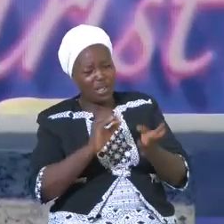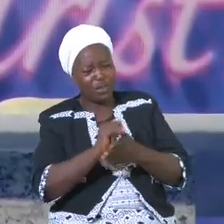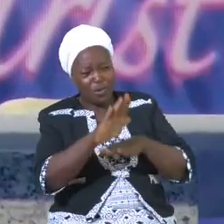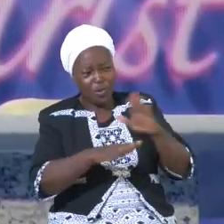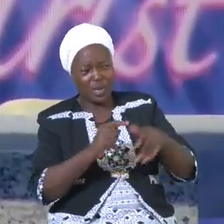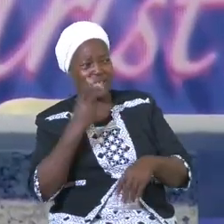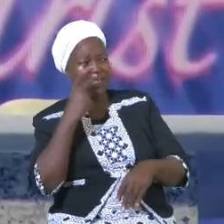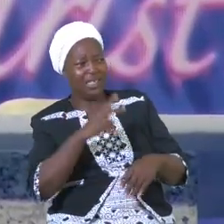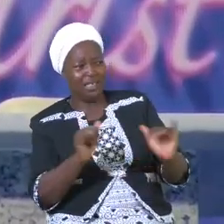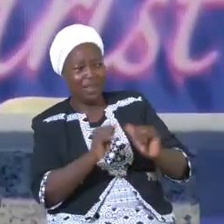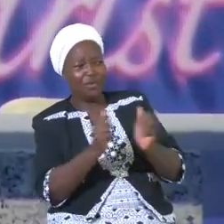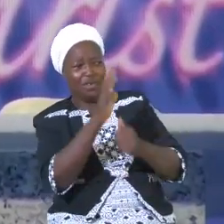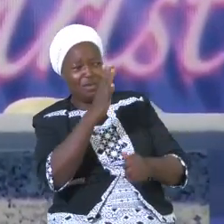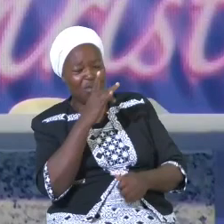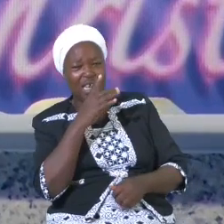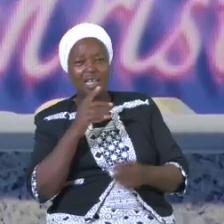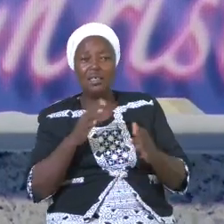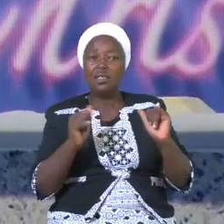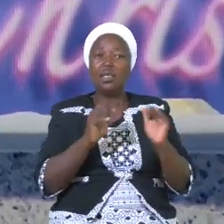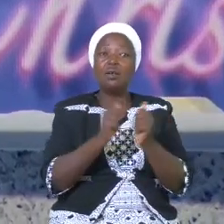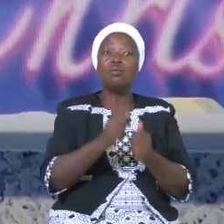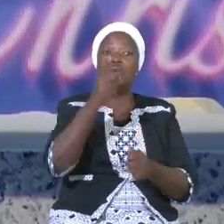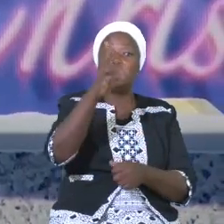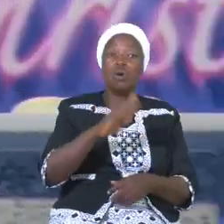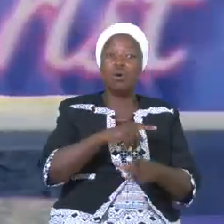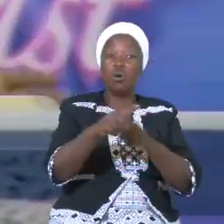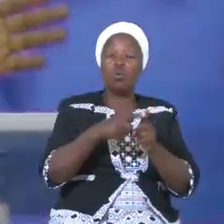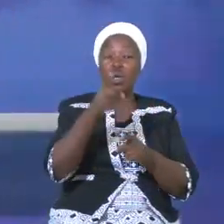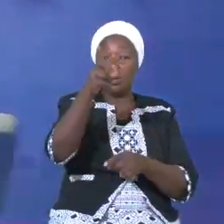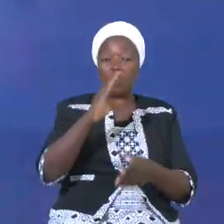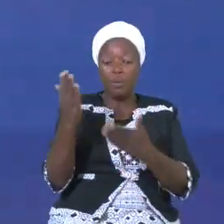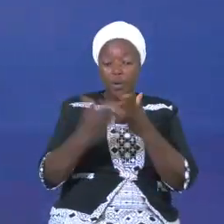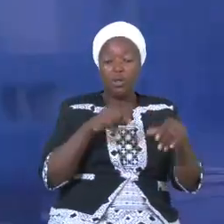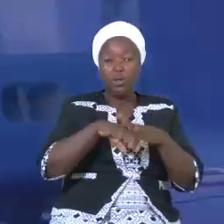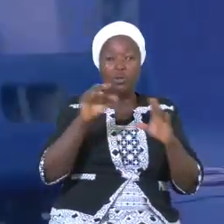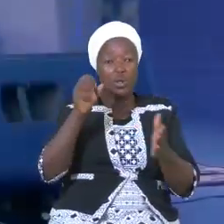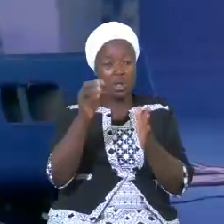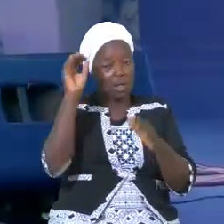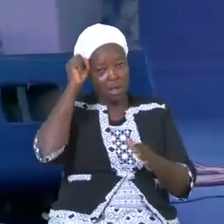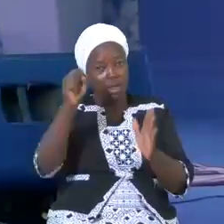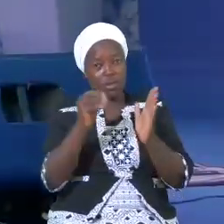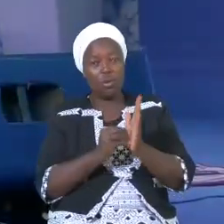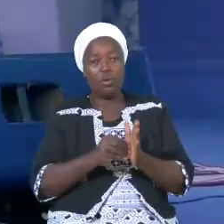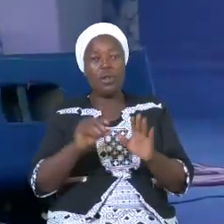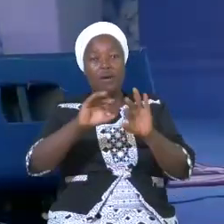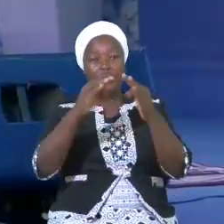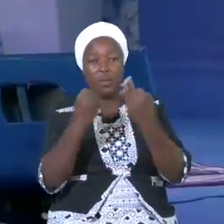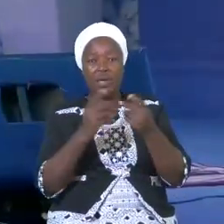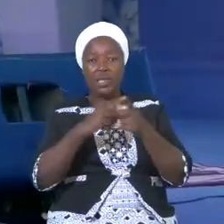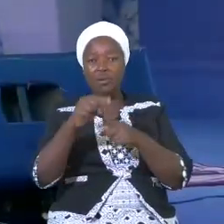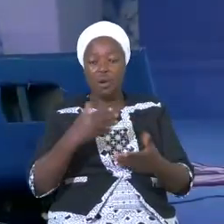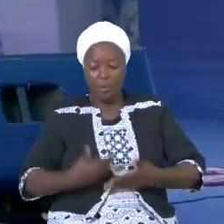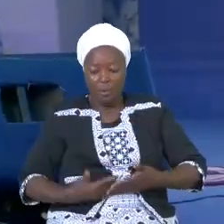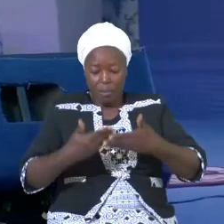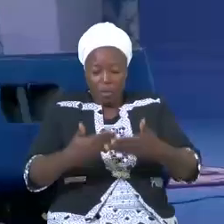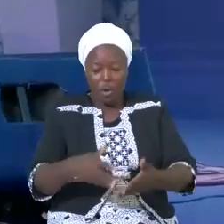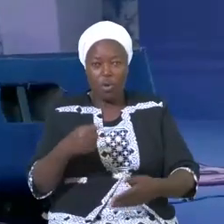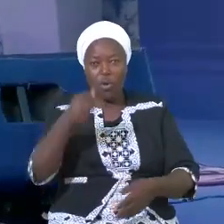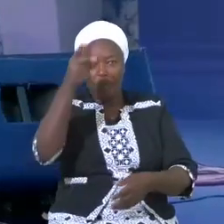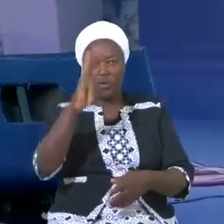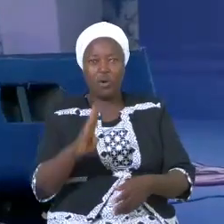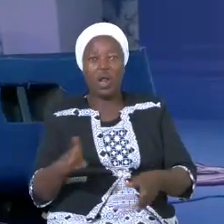god brings you into his own family and you're born of god like